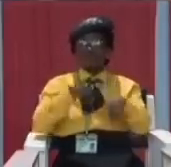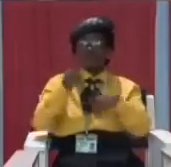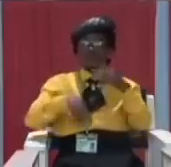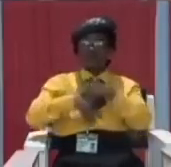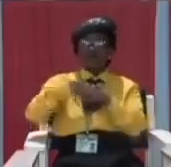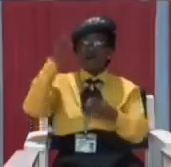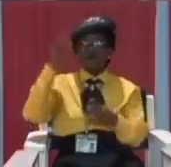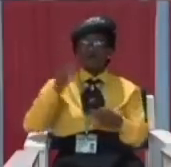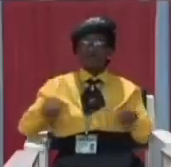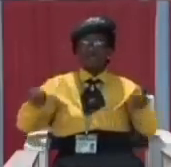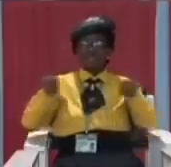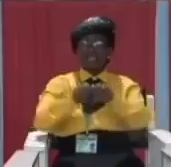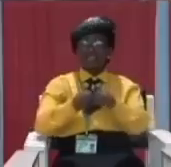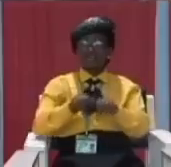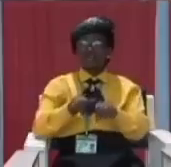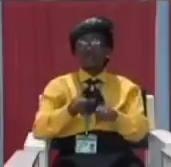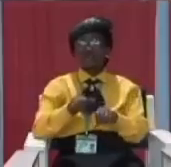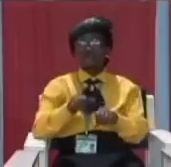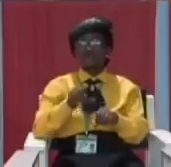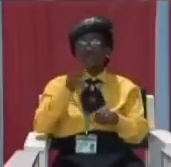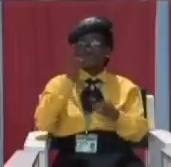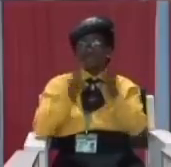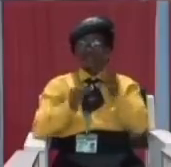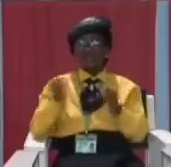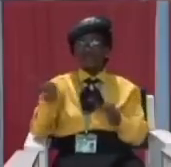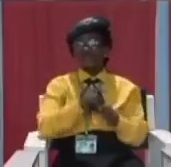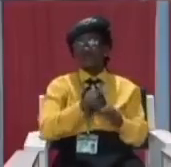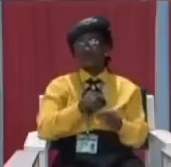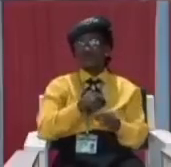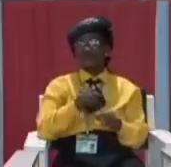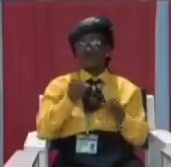even if you reignite it,